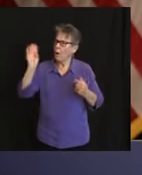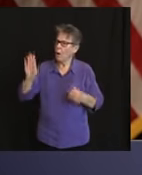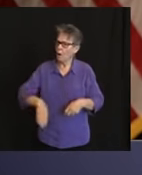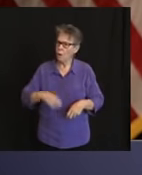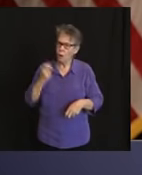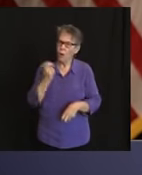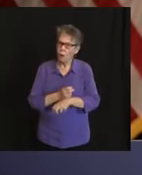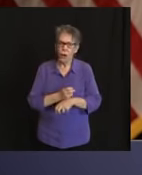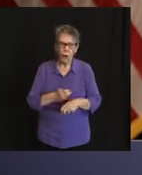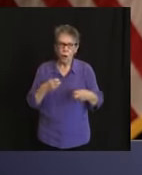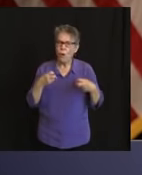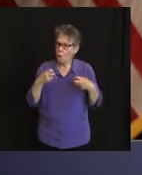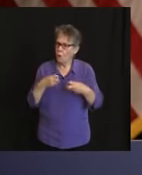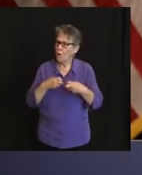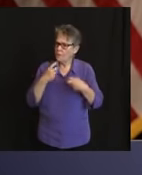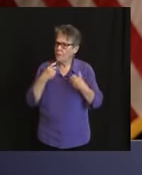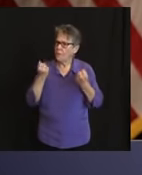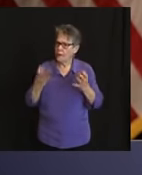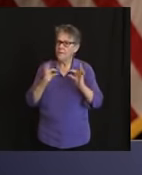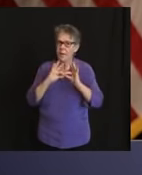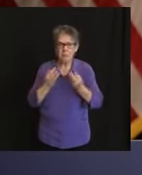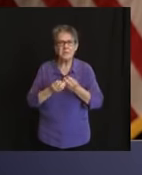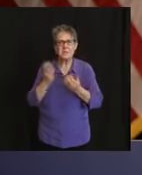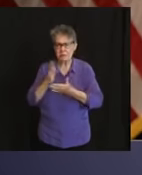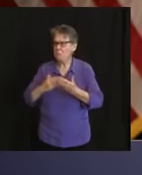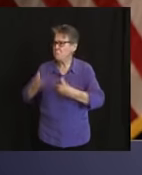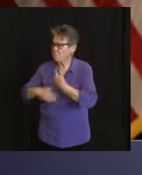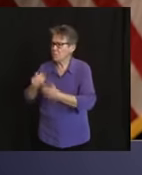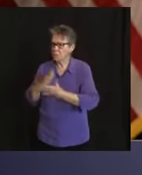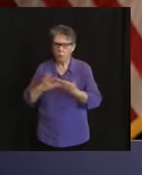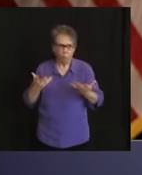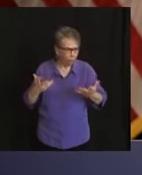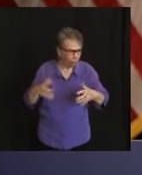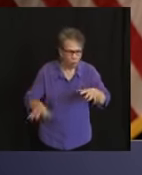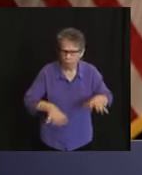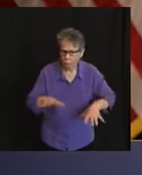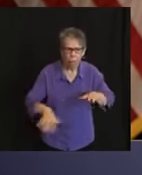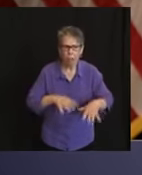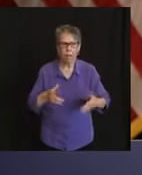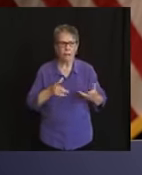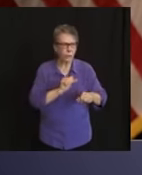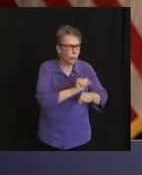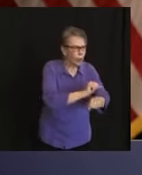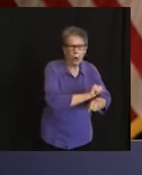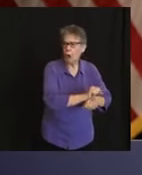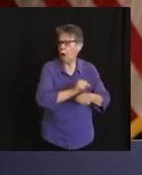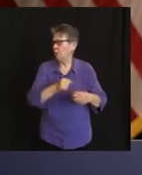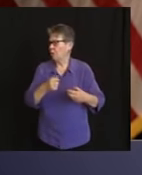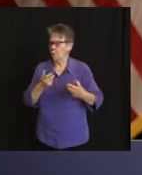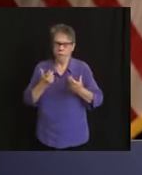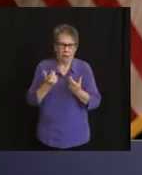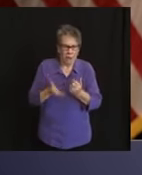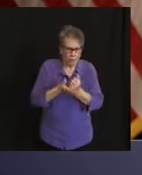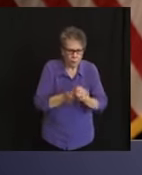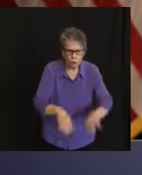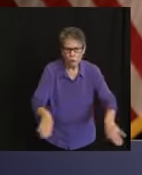big one. Secondly was access to devices, per John's question. And so there was a